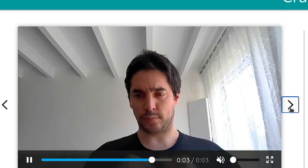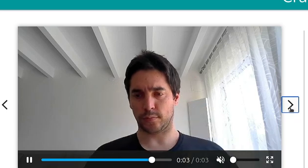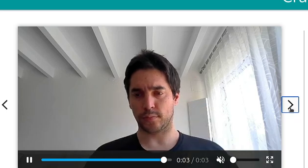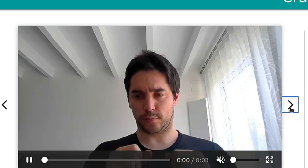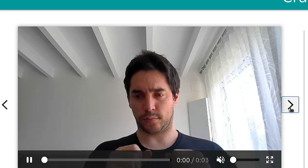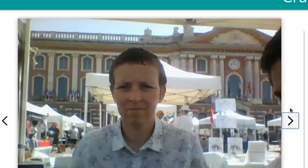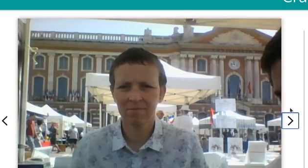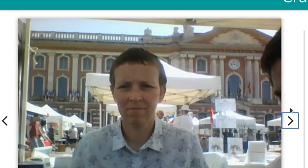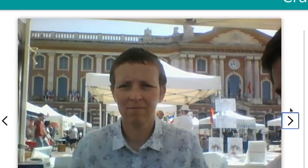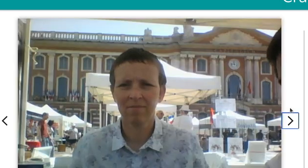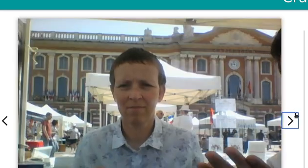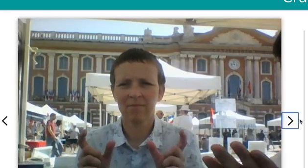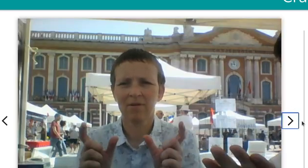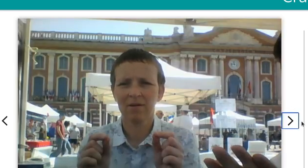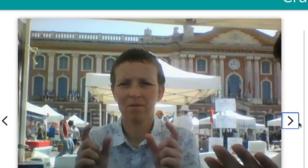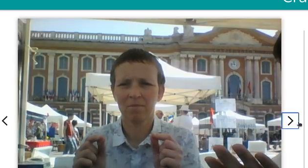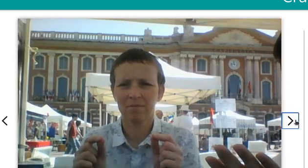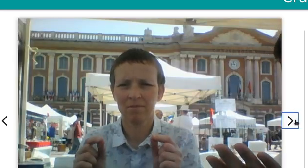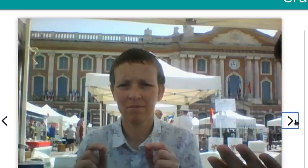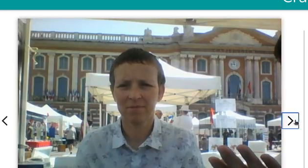Okay, I'm doing some tests there.